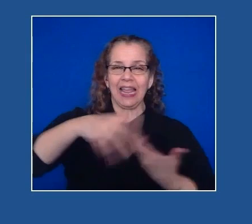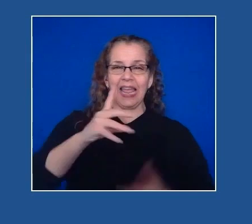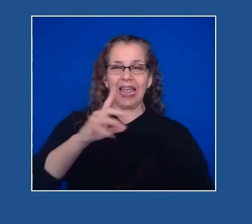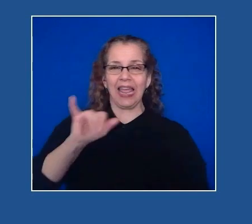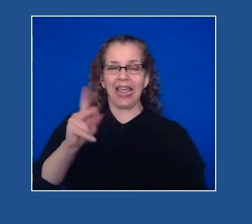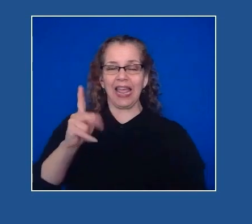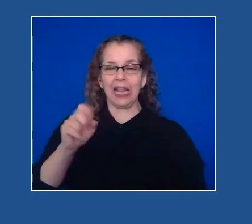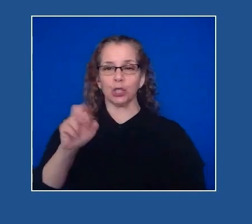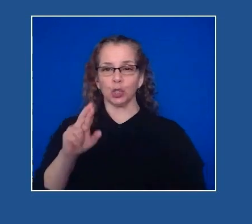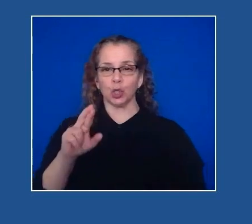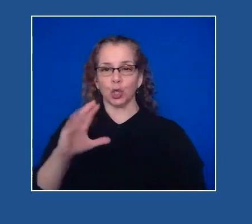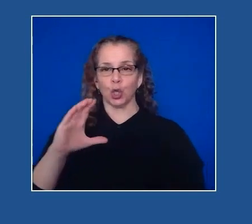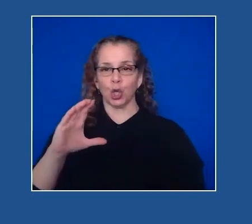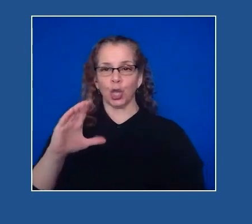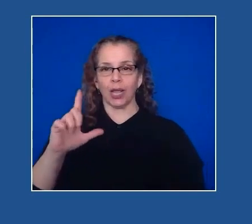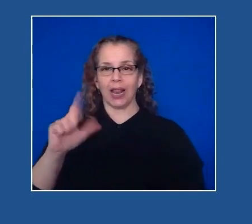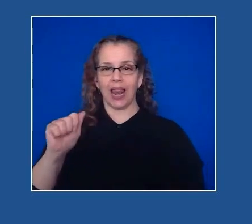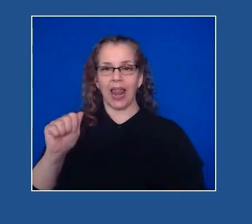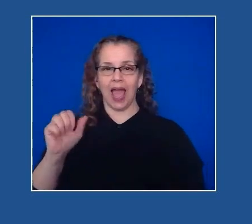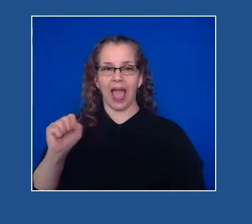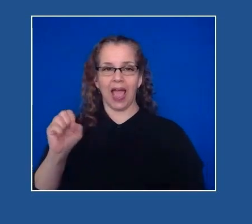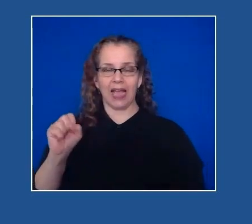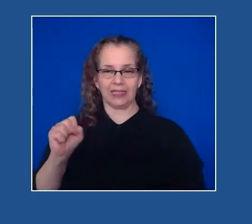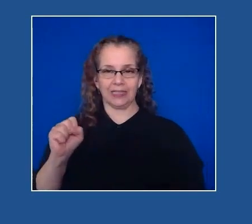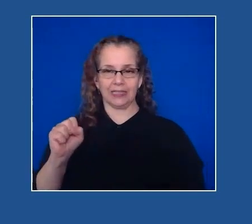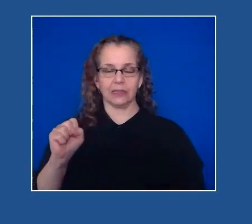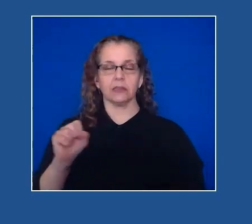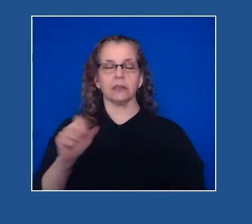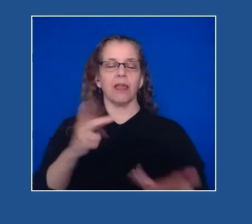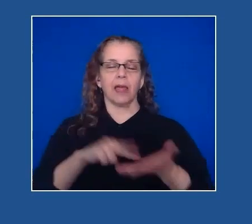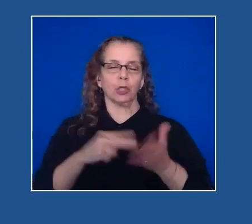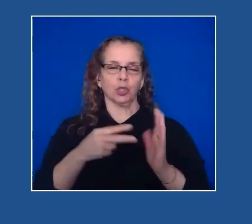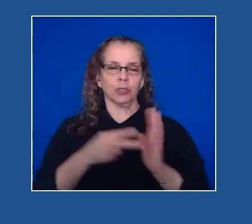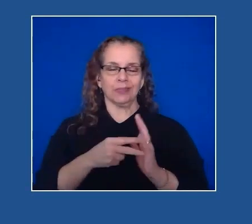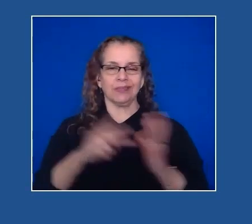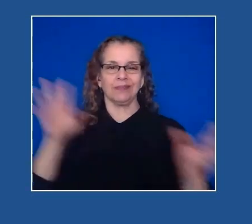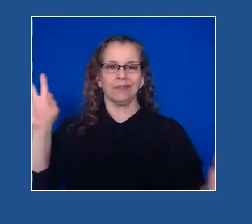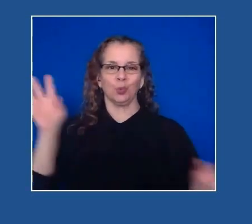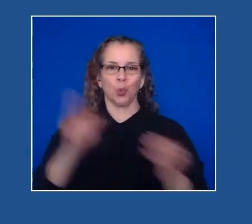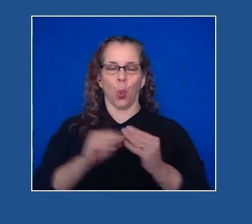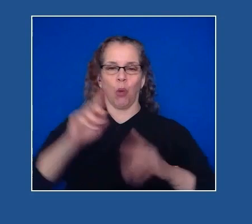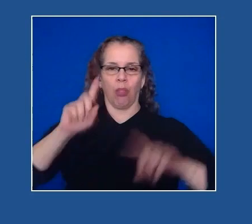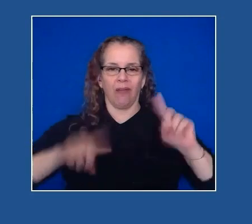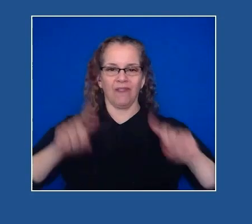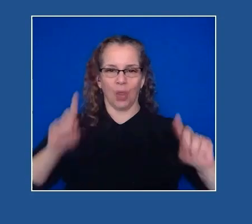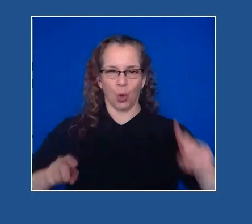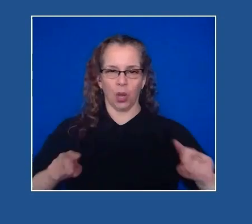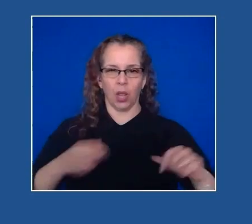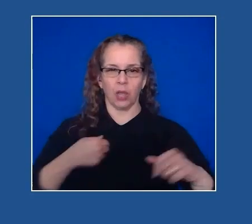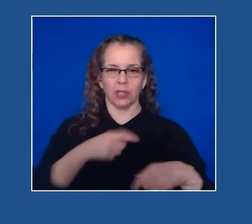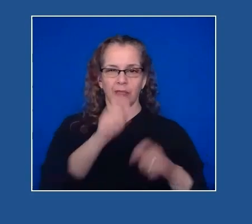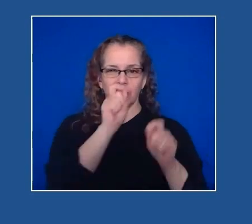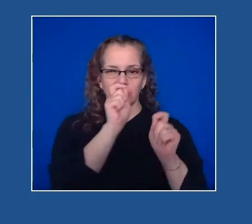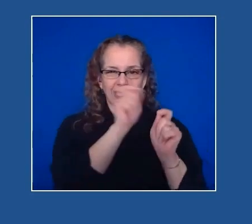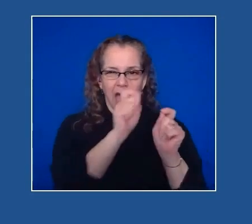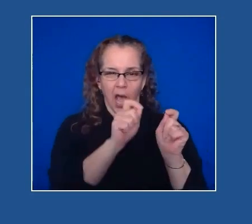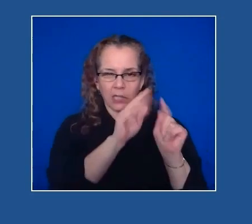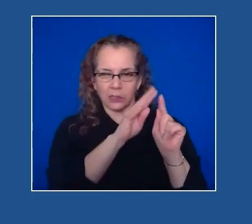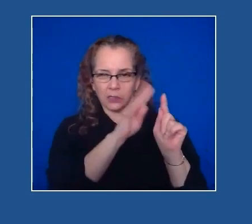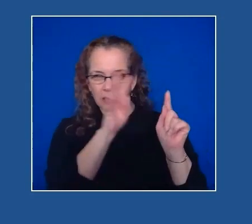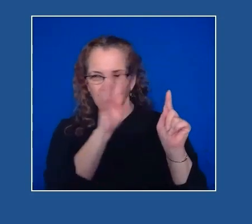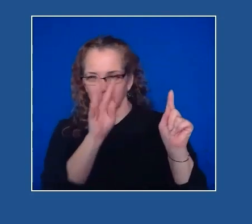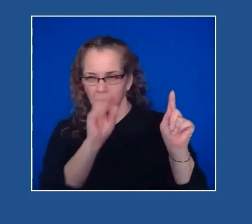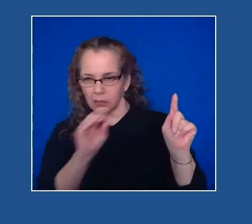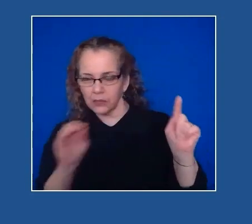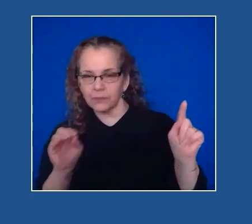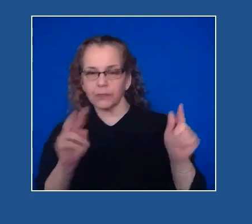term that tells us what proportion of the total variance or spread of those small dots in the outcome is